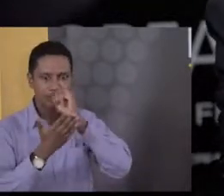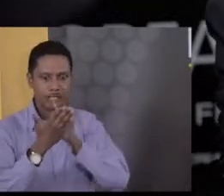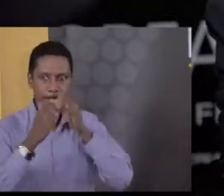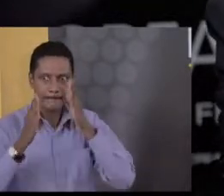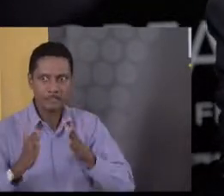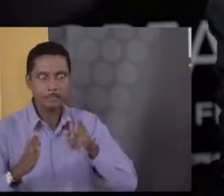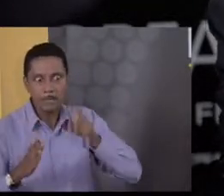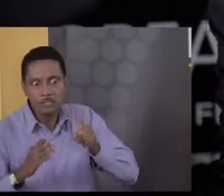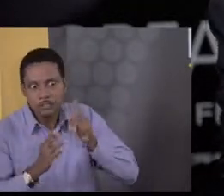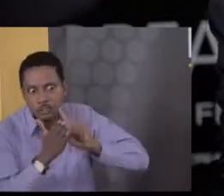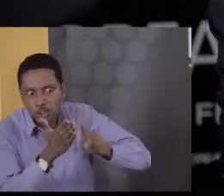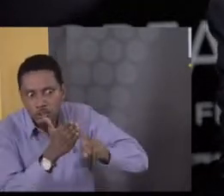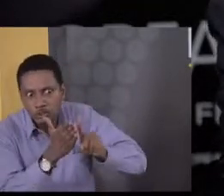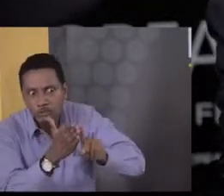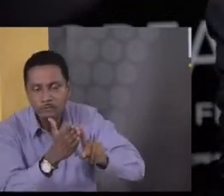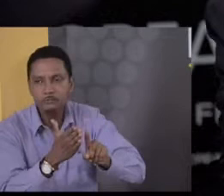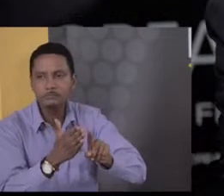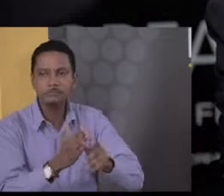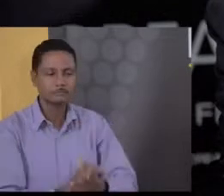it?